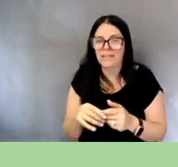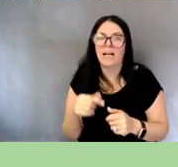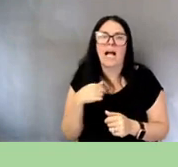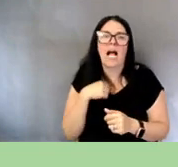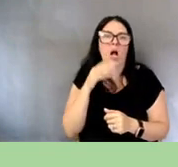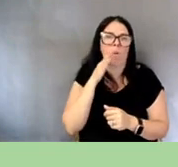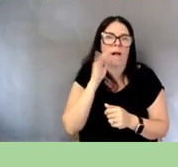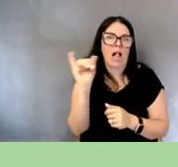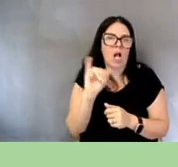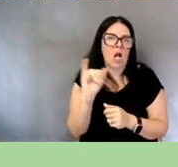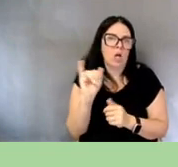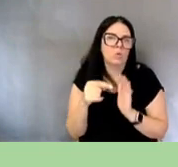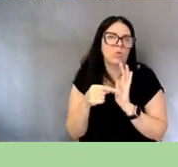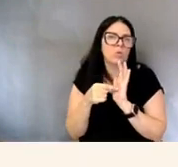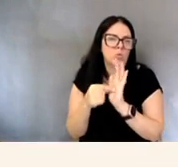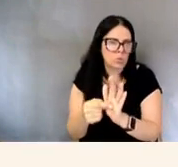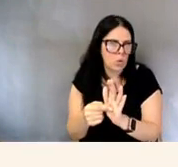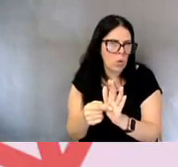also that there is